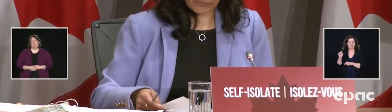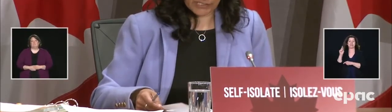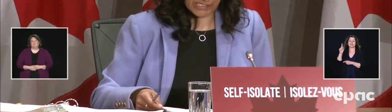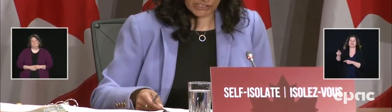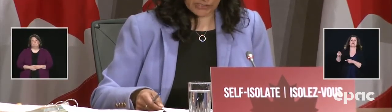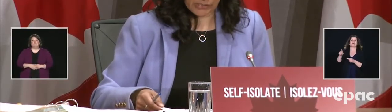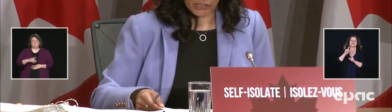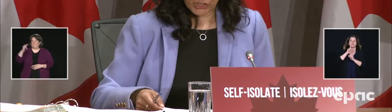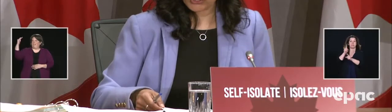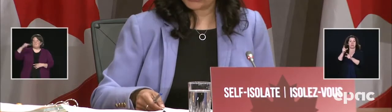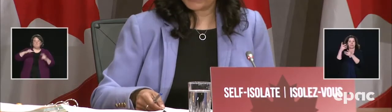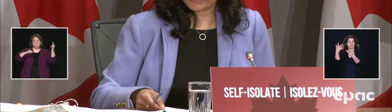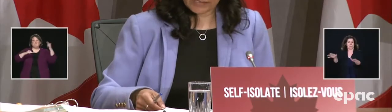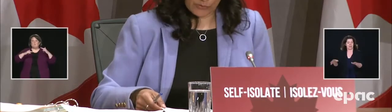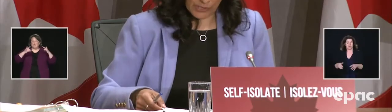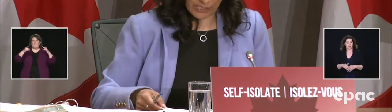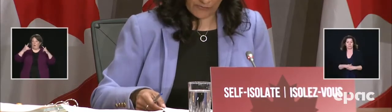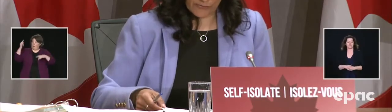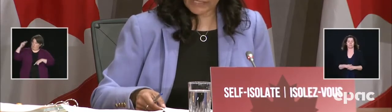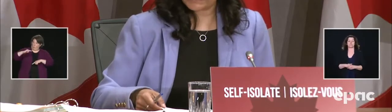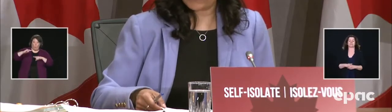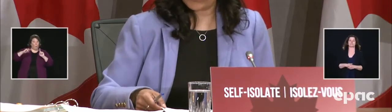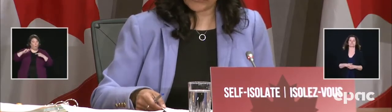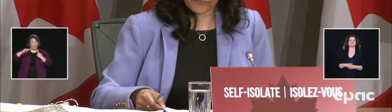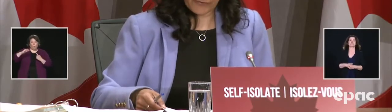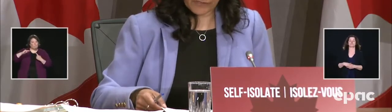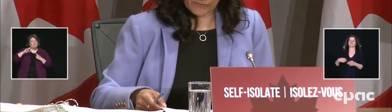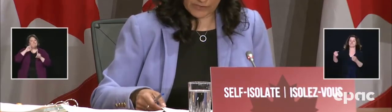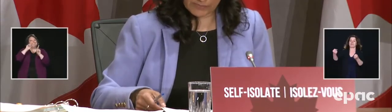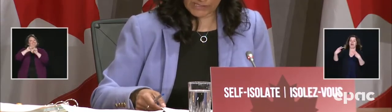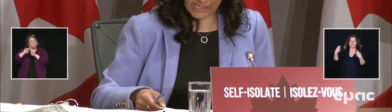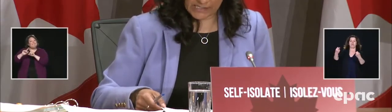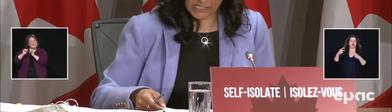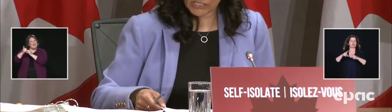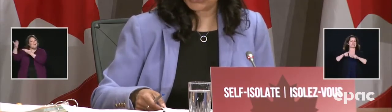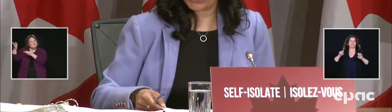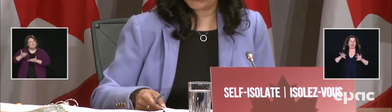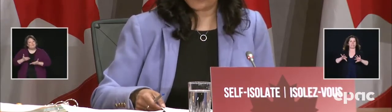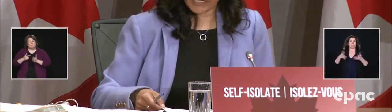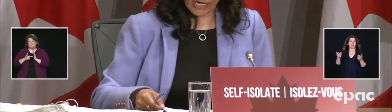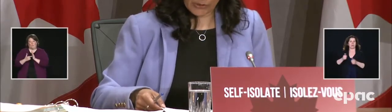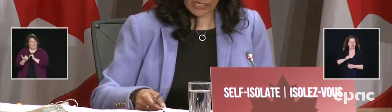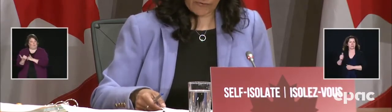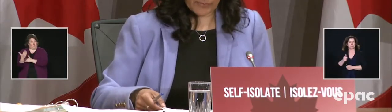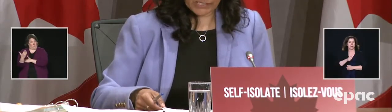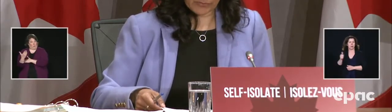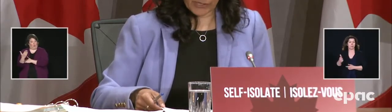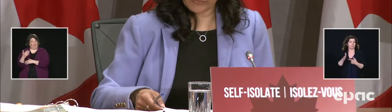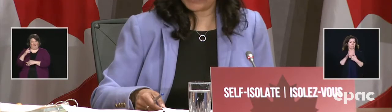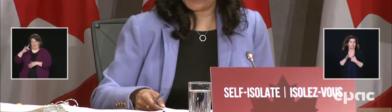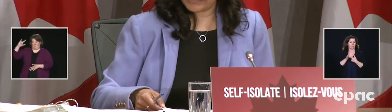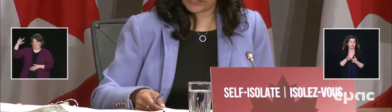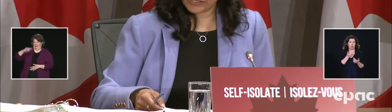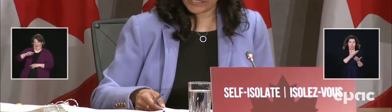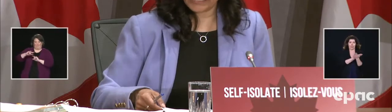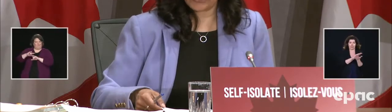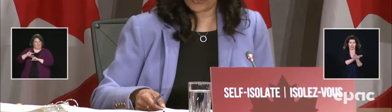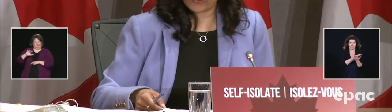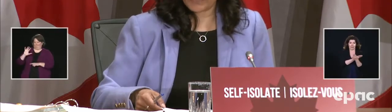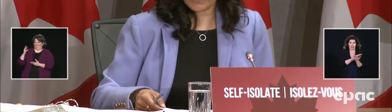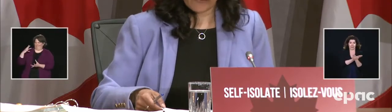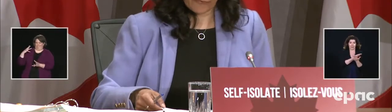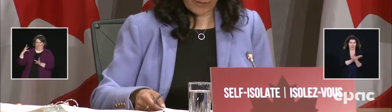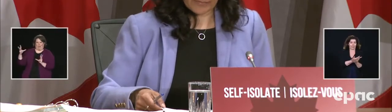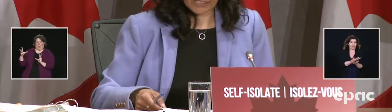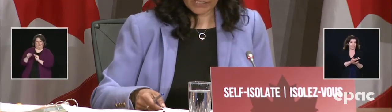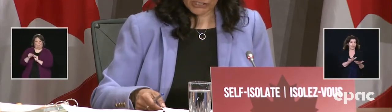of transportation. Early this morning, for example, the 51st plane chartered by our government to bring PPE